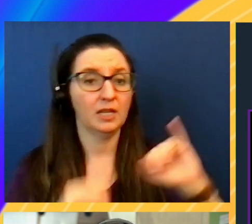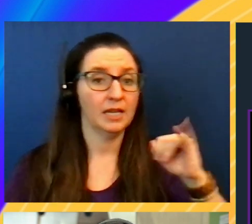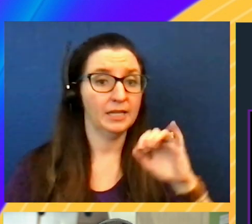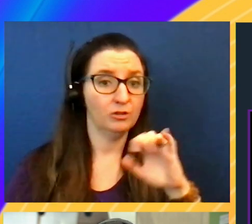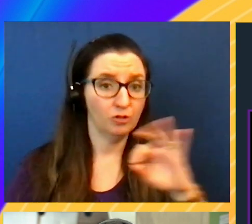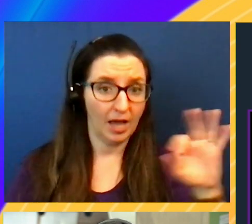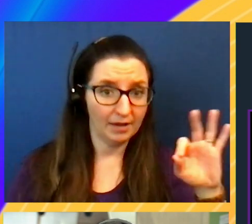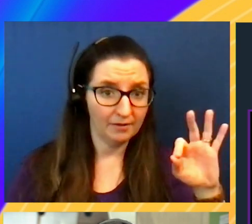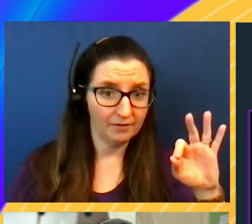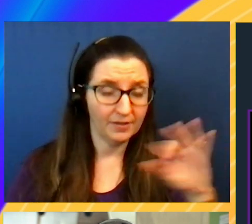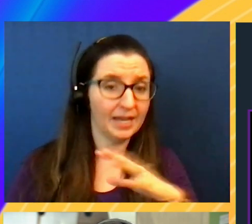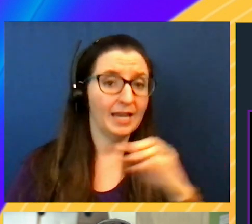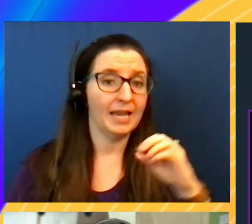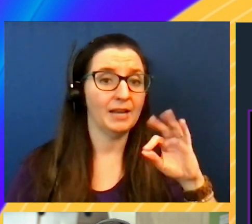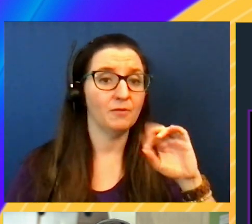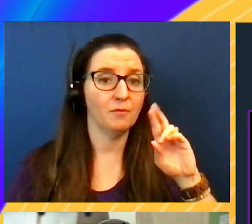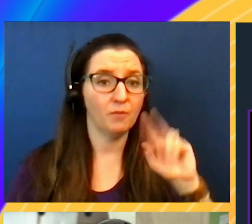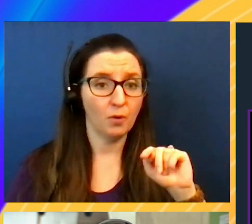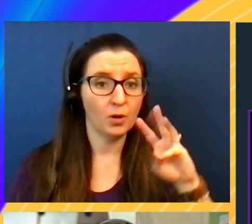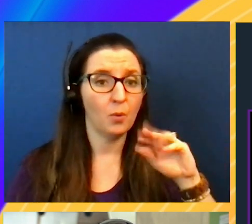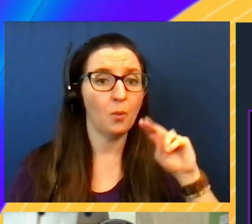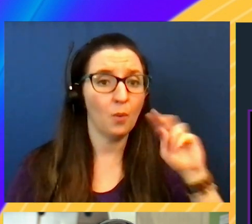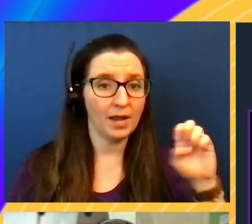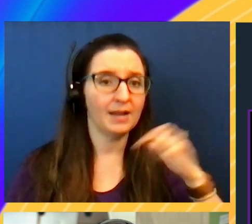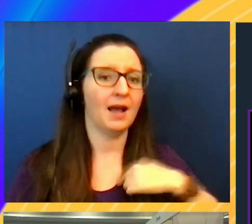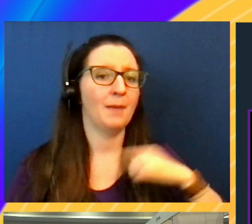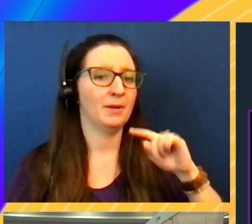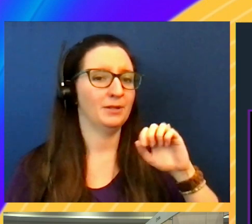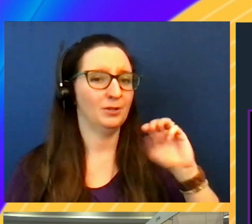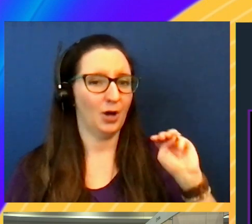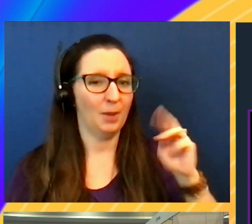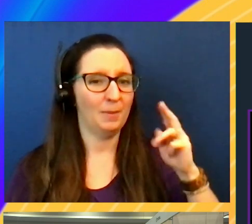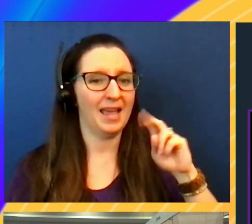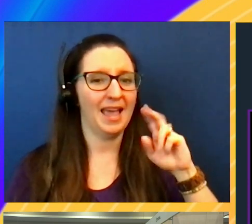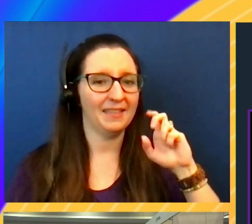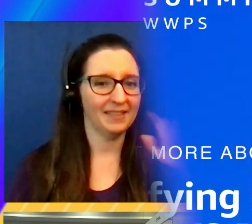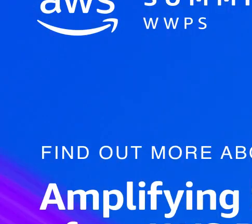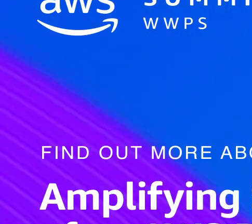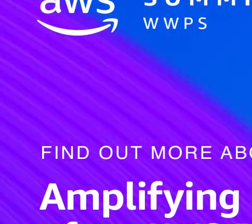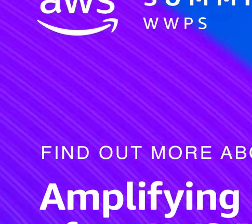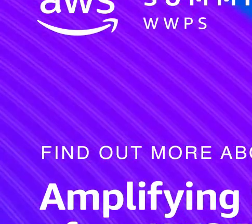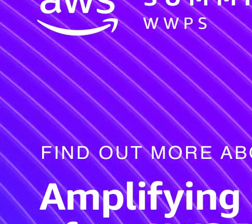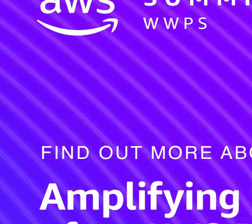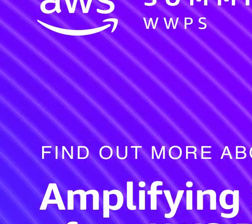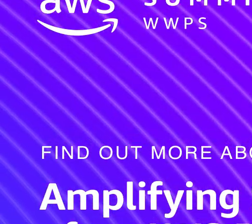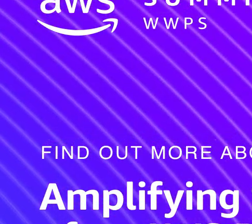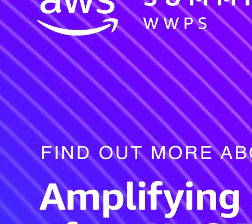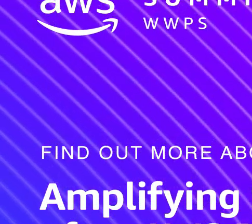I'm Tom Hanley. Thank you very much. Thanks.